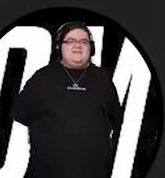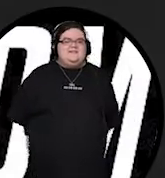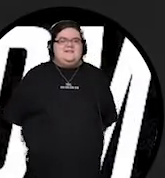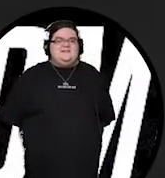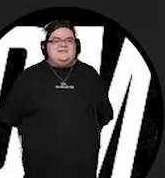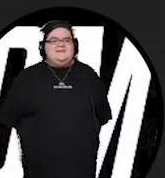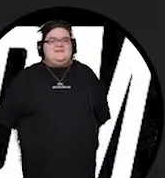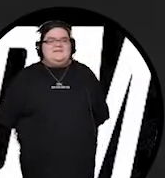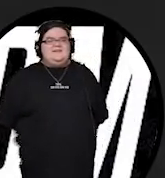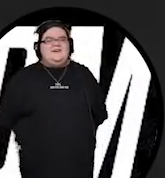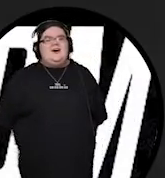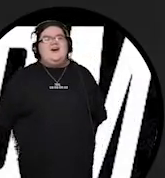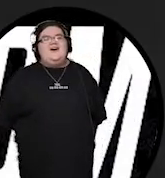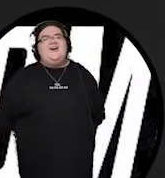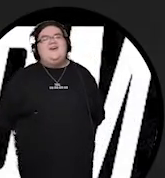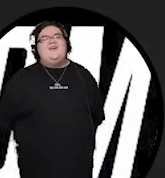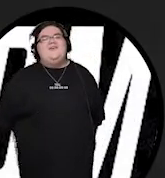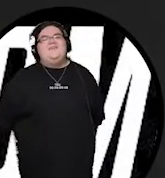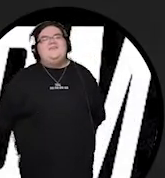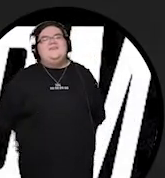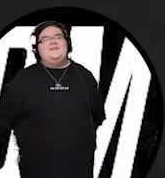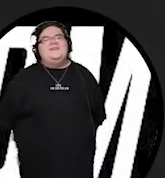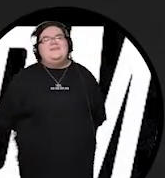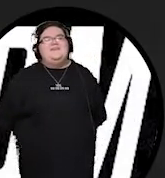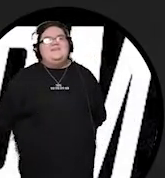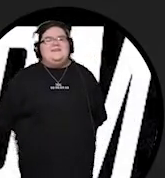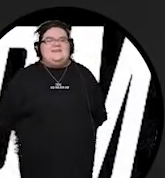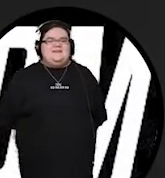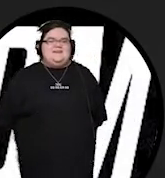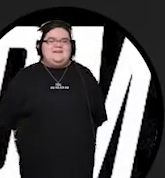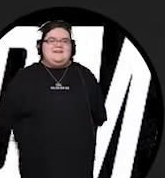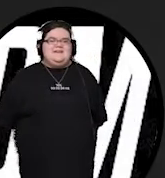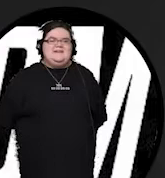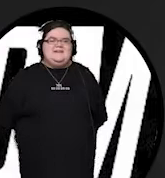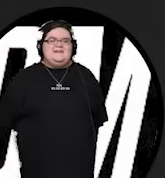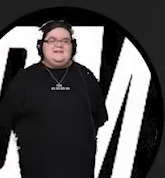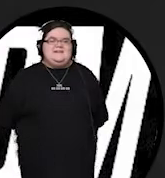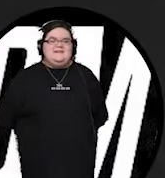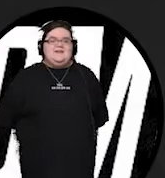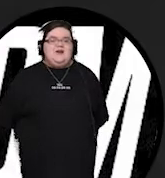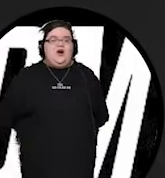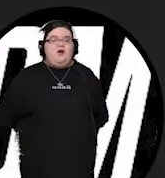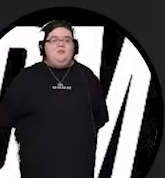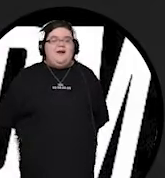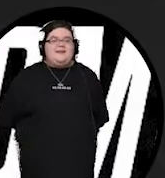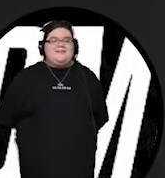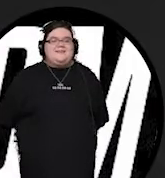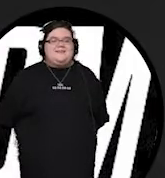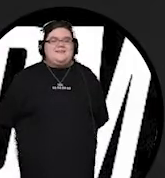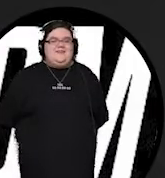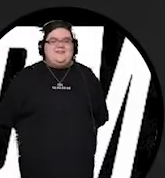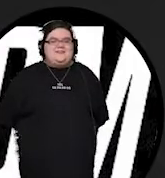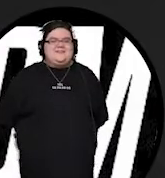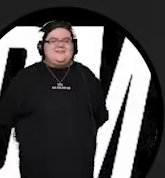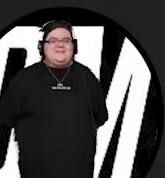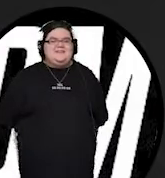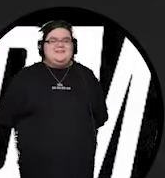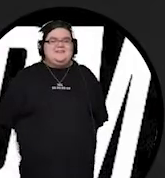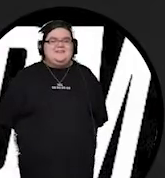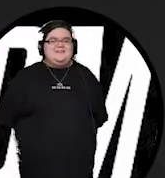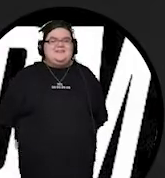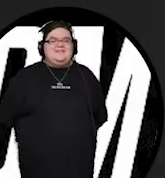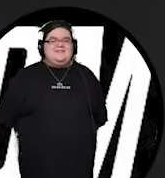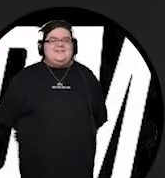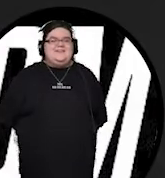Damn, net gains. They need a racing driver though, he needs net gains. Yeah, they do. Oh my god. This is the start of